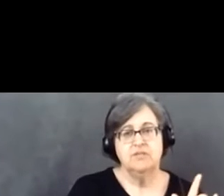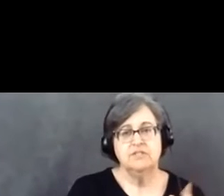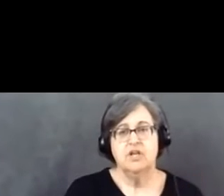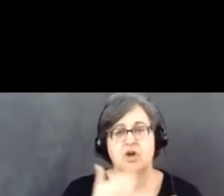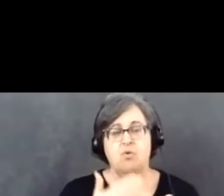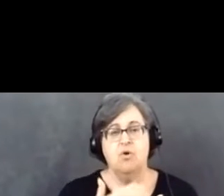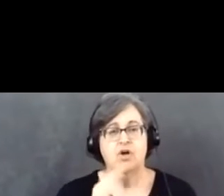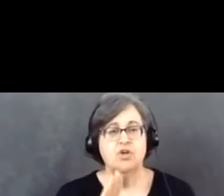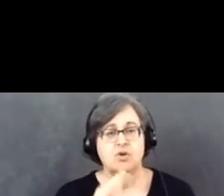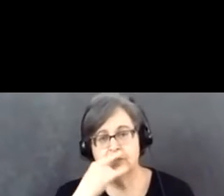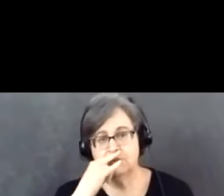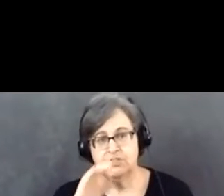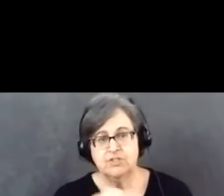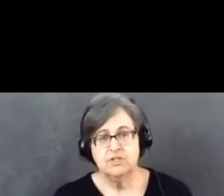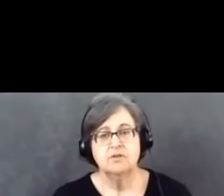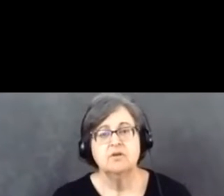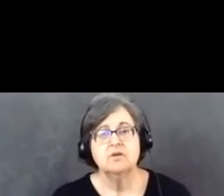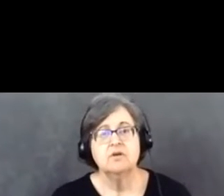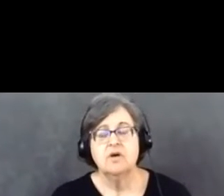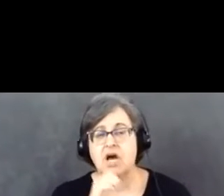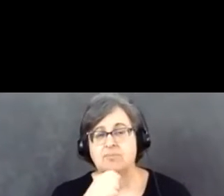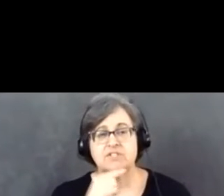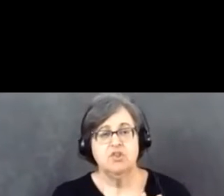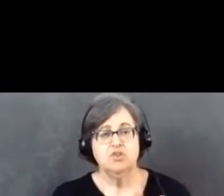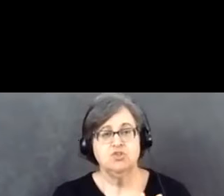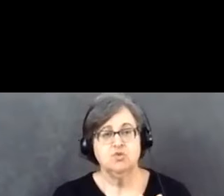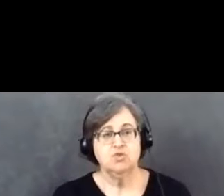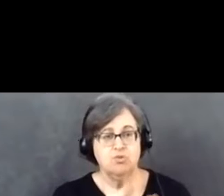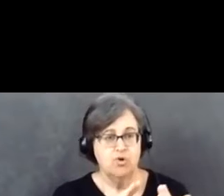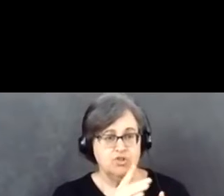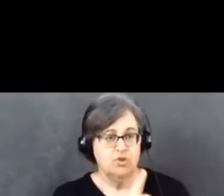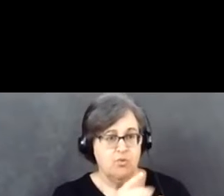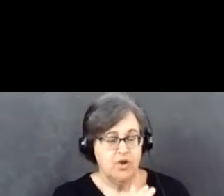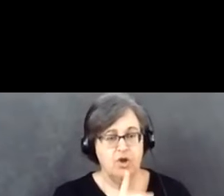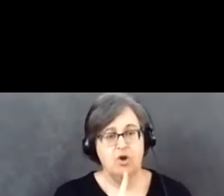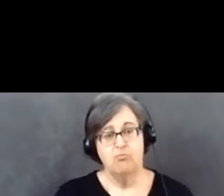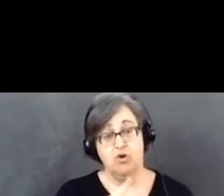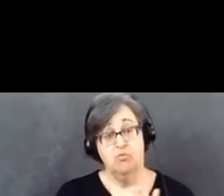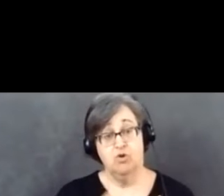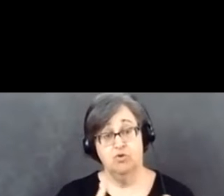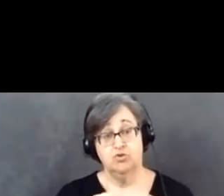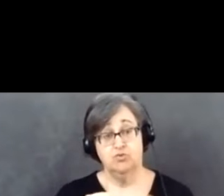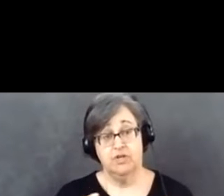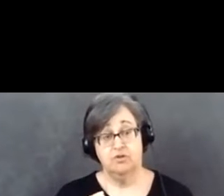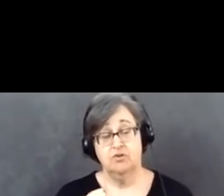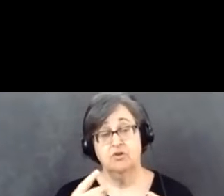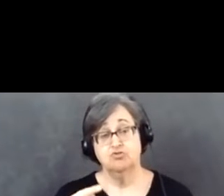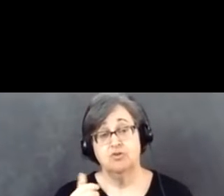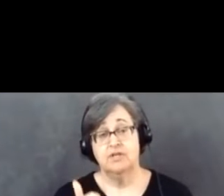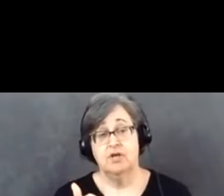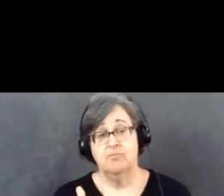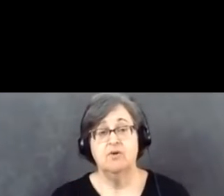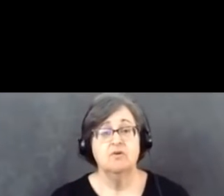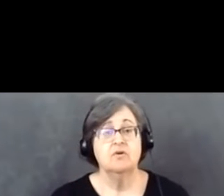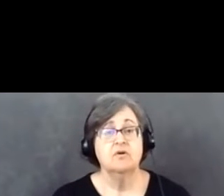saying the school's approach is always the right way, but what they're trying to do is to help. And like